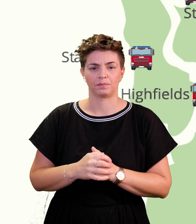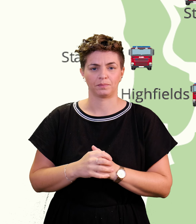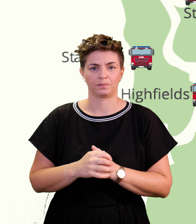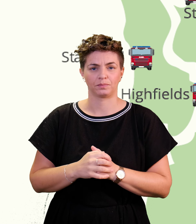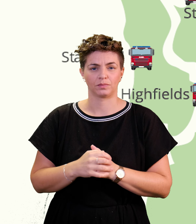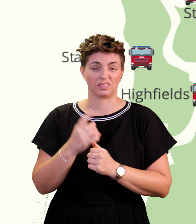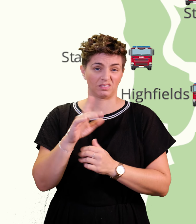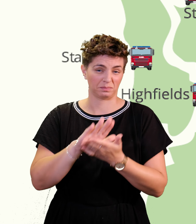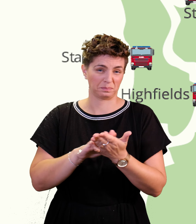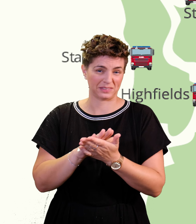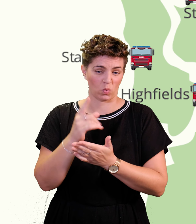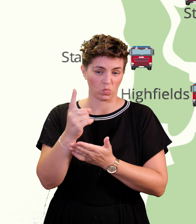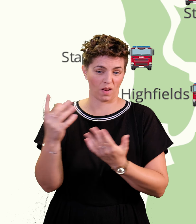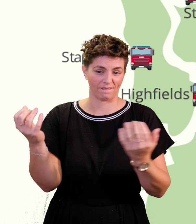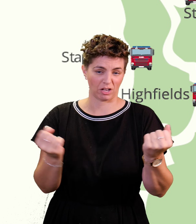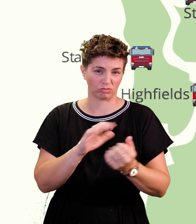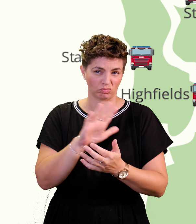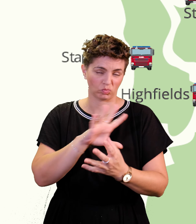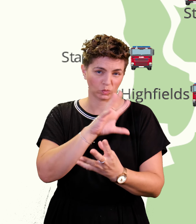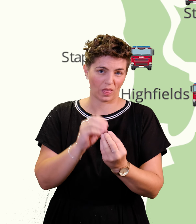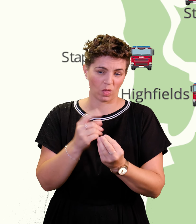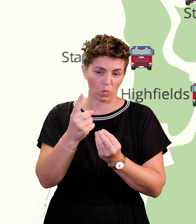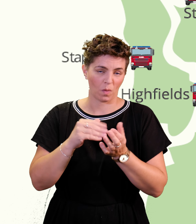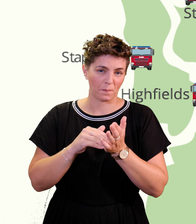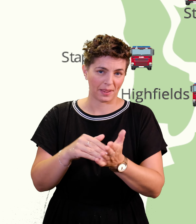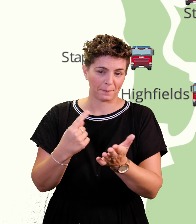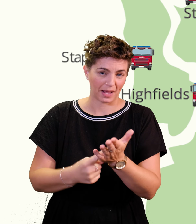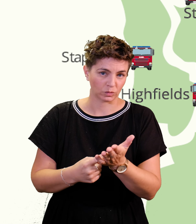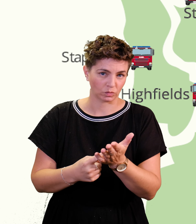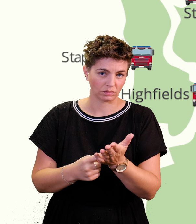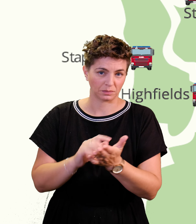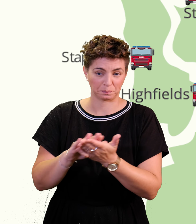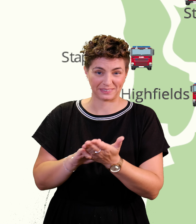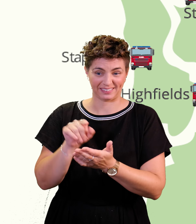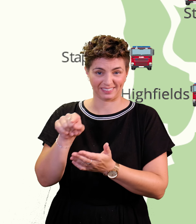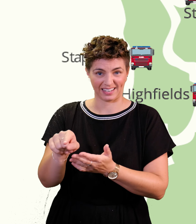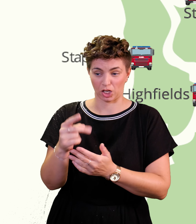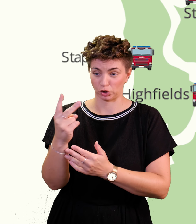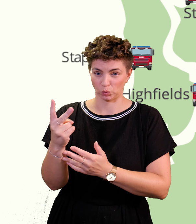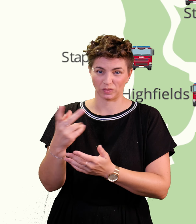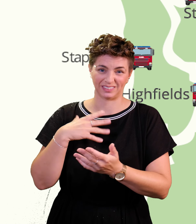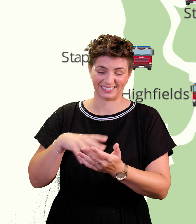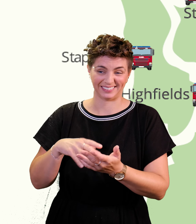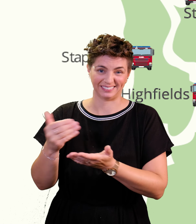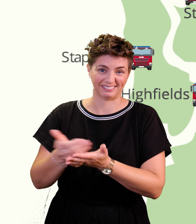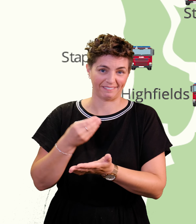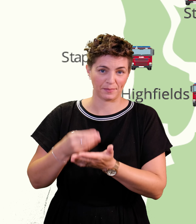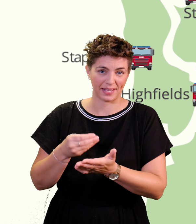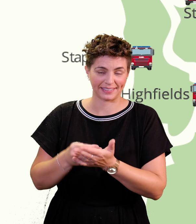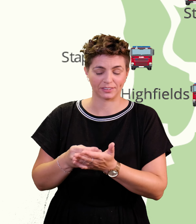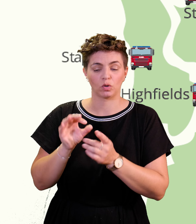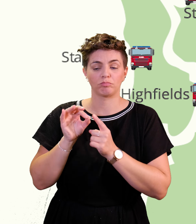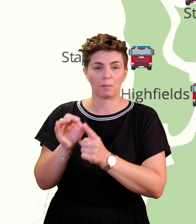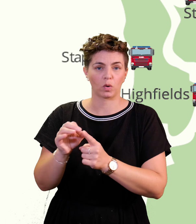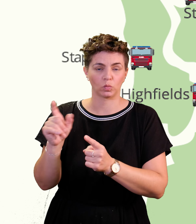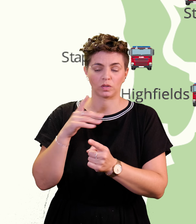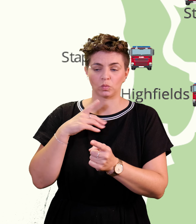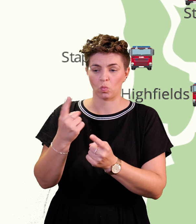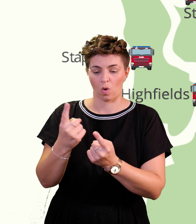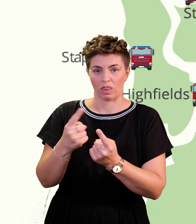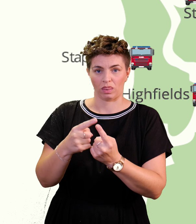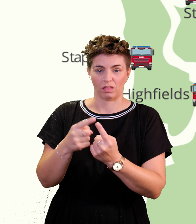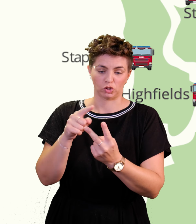engine equates for about £1 million. So there's £2 million worth of fire engines there. This proposal seeks to remove one of those whole